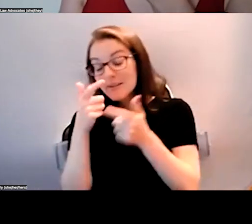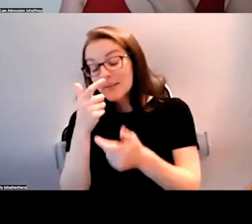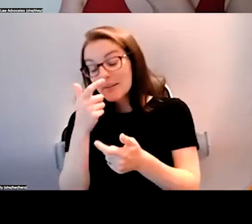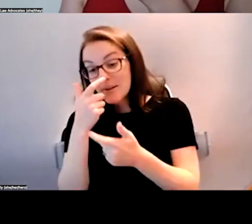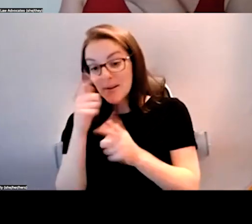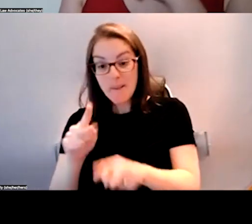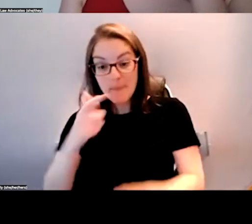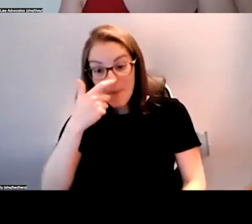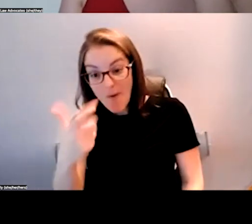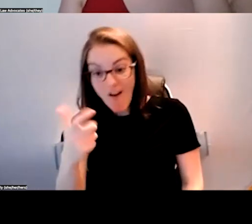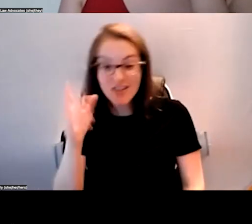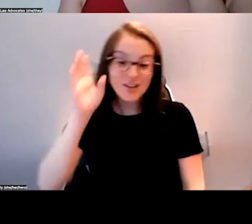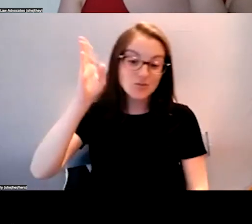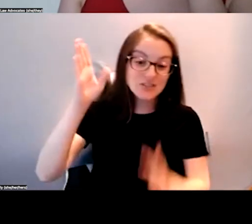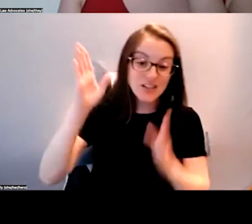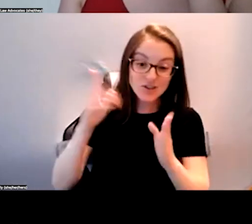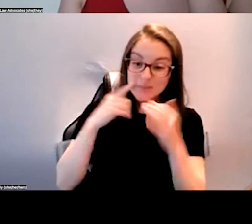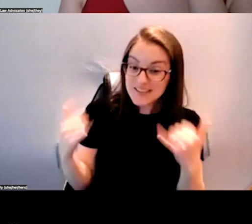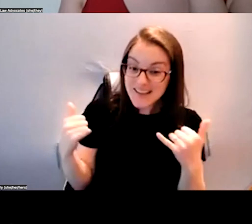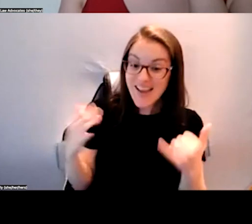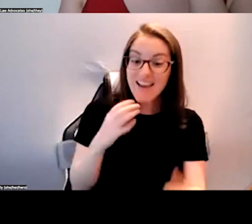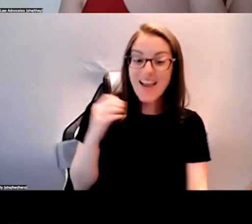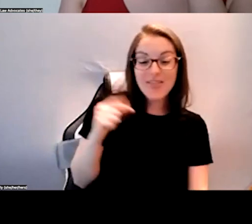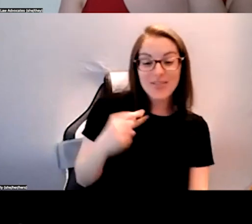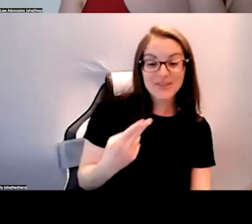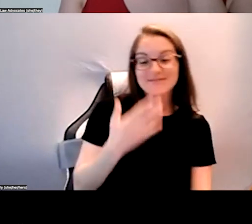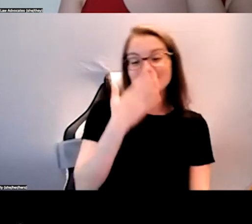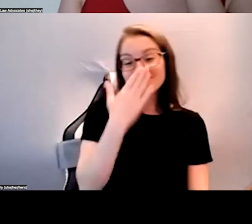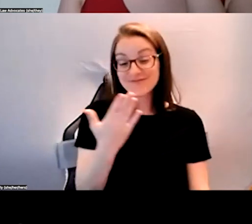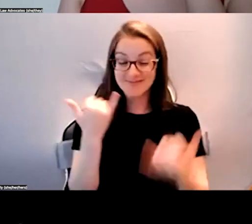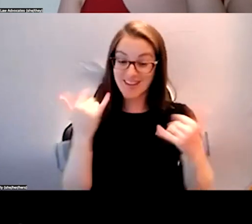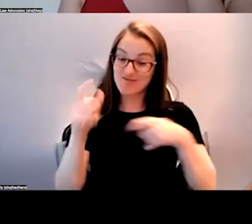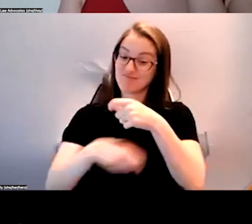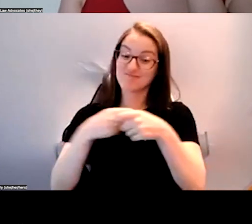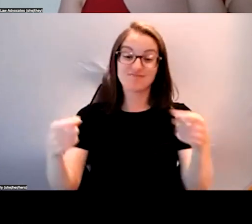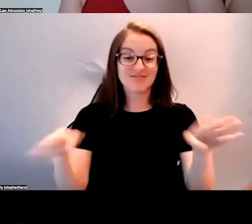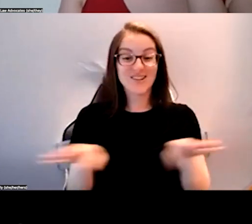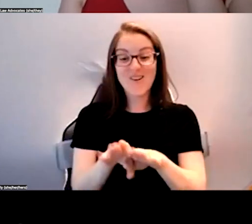today and on day one. We'll be wrapping it up now. Have a great weekend, everyone.